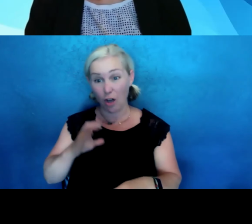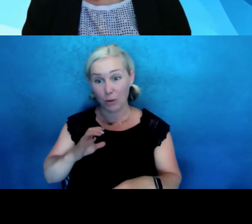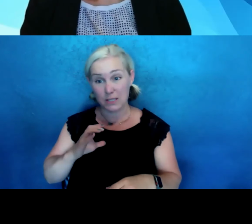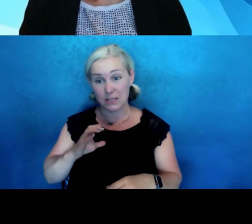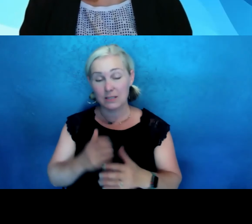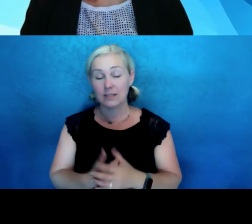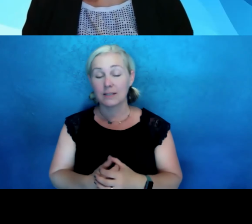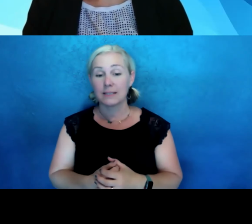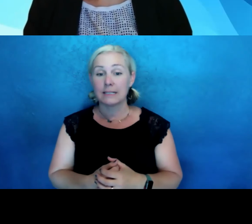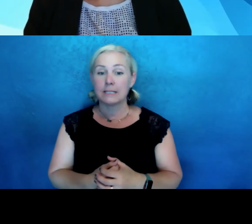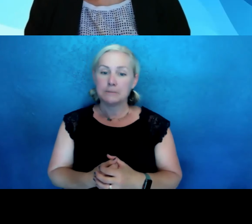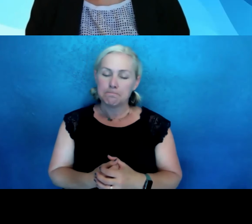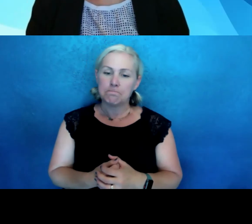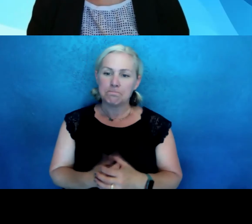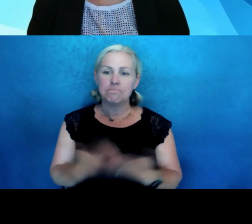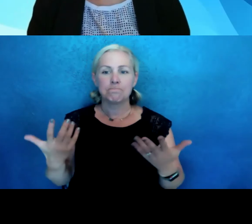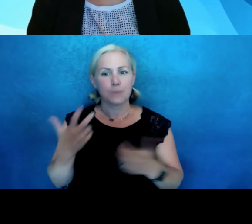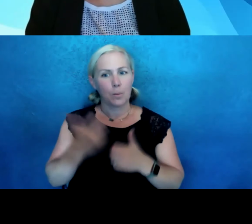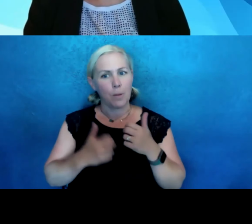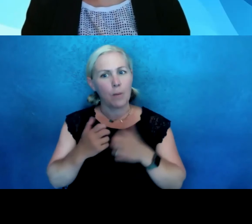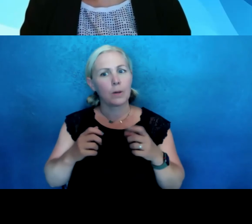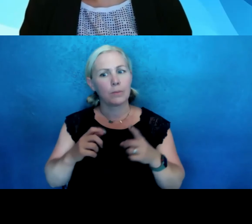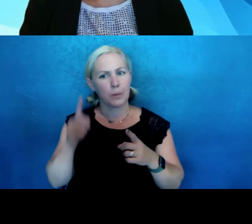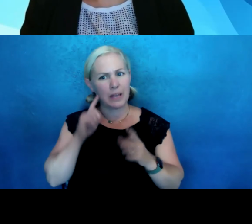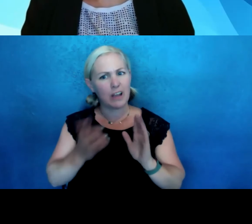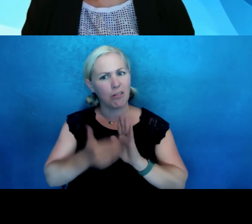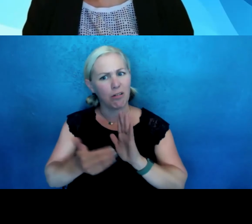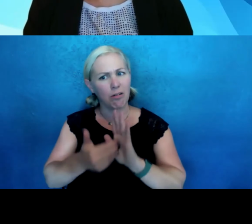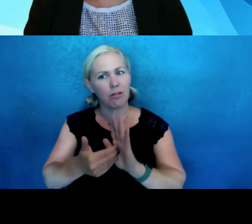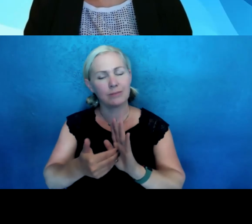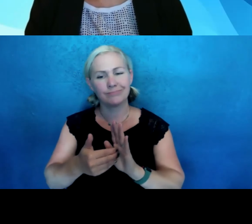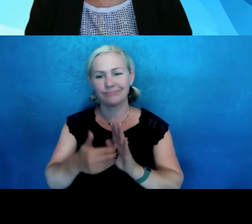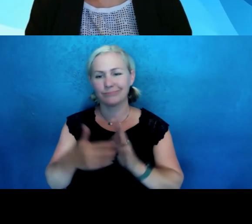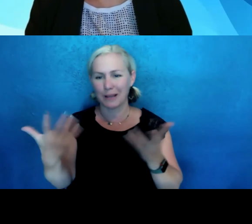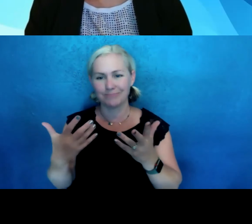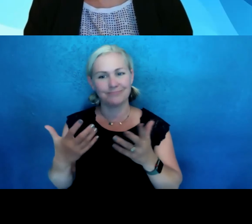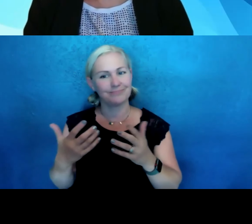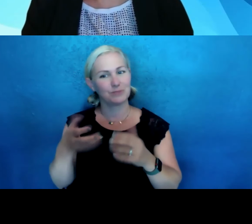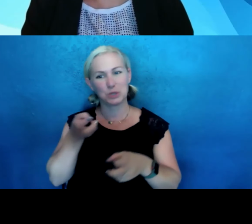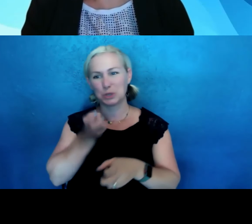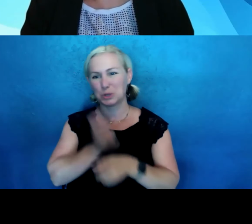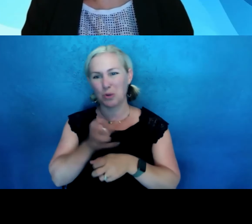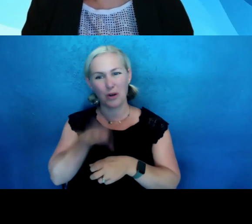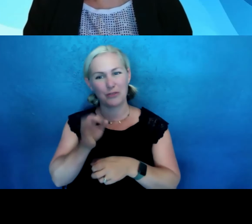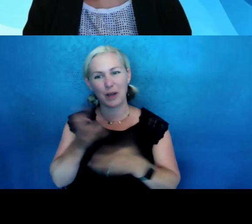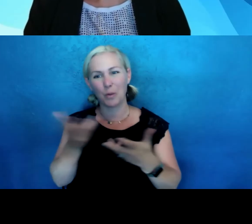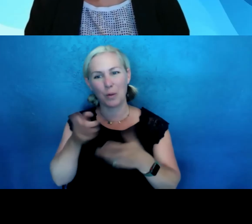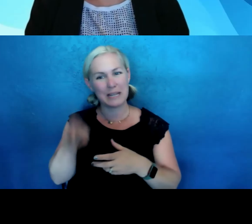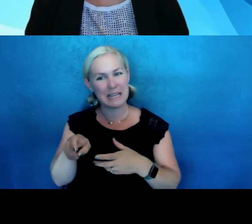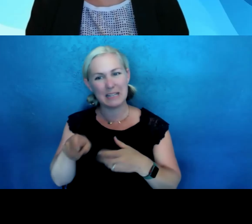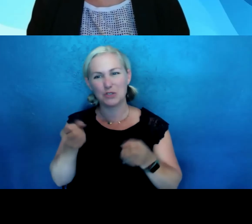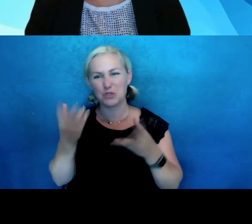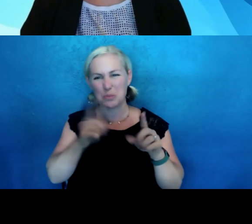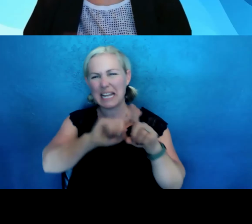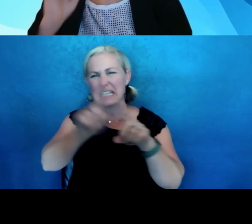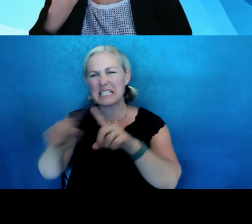But the problem we heard loud and clear, the number one problem we heard in the master plan was it's too hard to find what we need in too many places. So